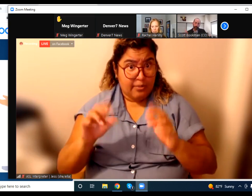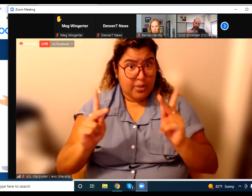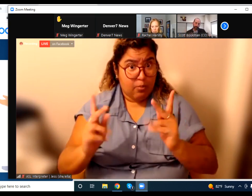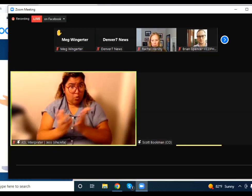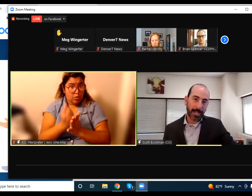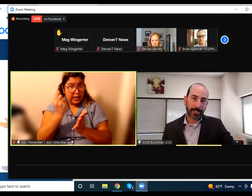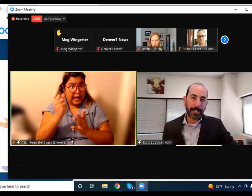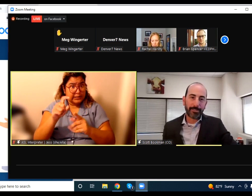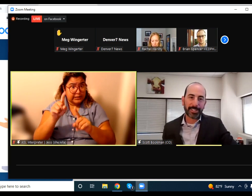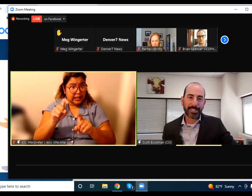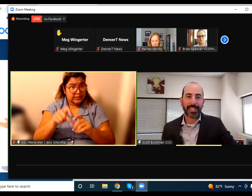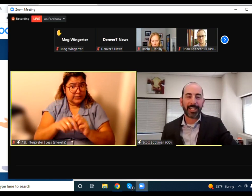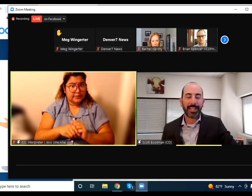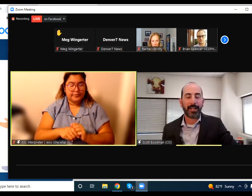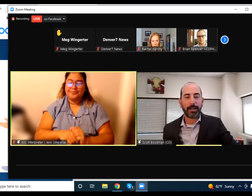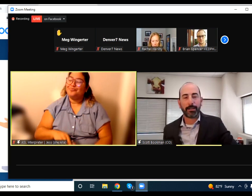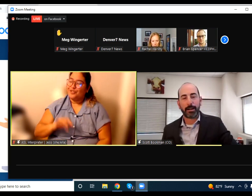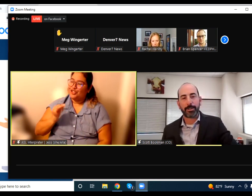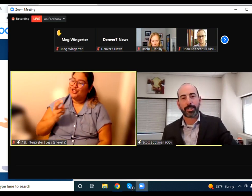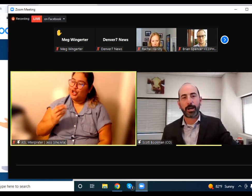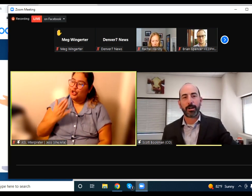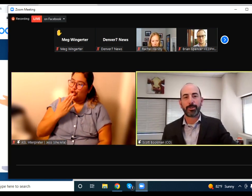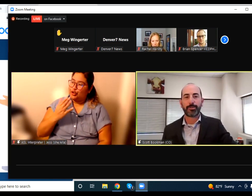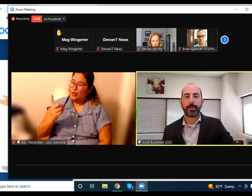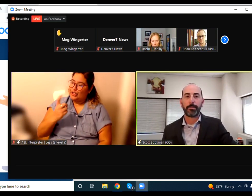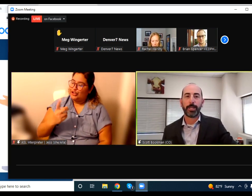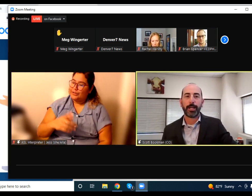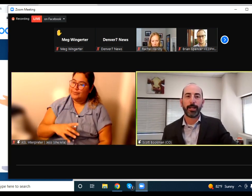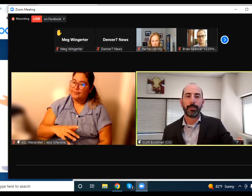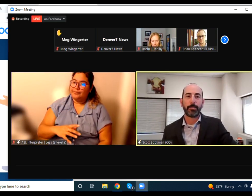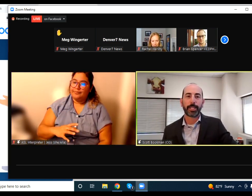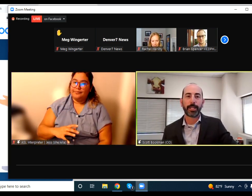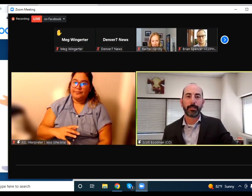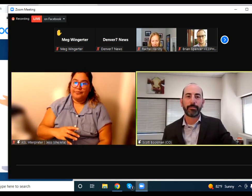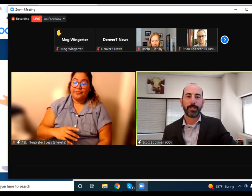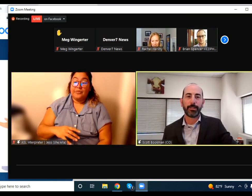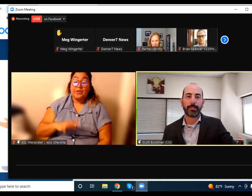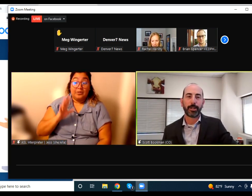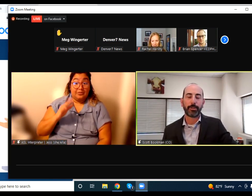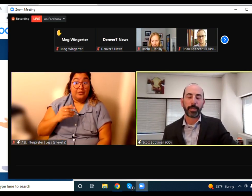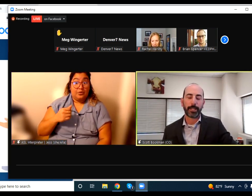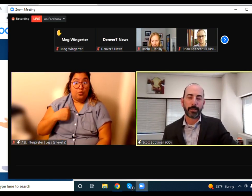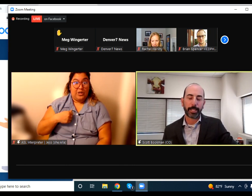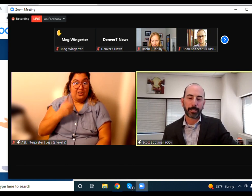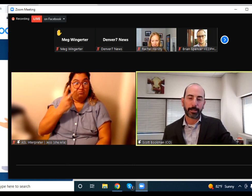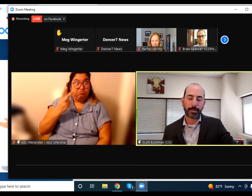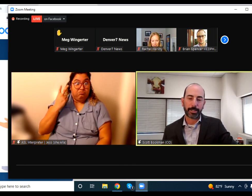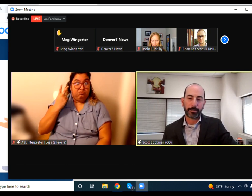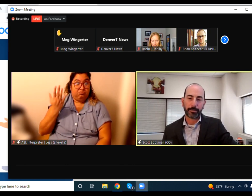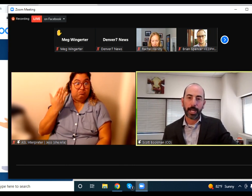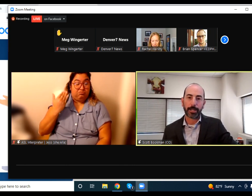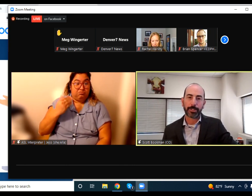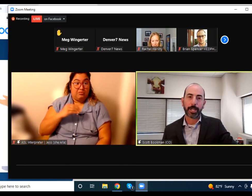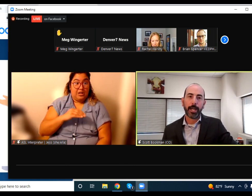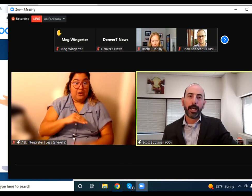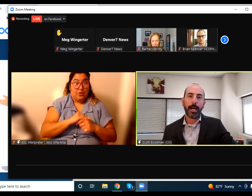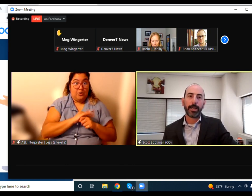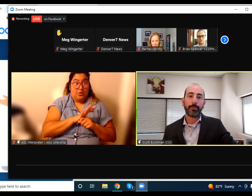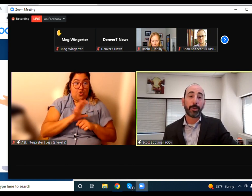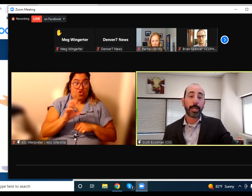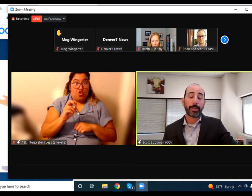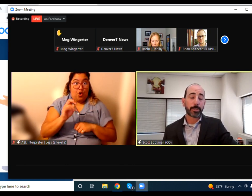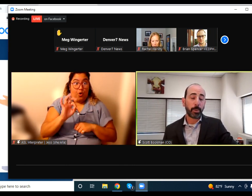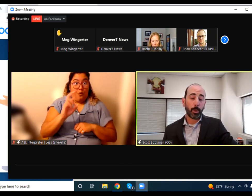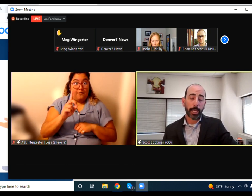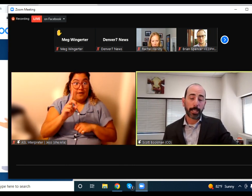Good question, John. Obviously, our scars from the beginning of the COVID pandemic are still fresh.